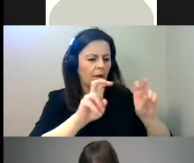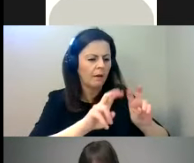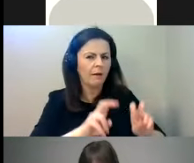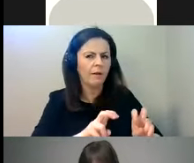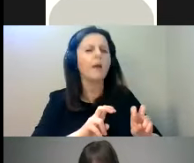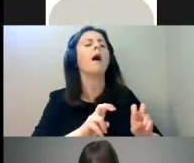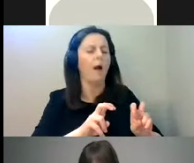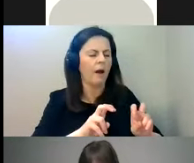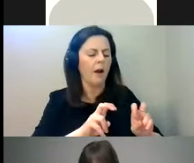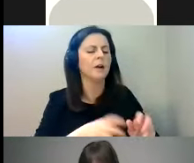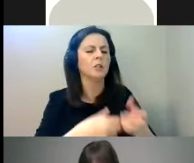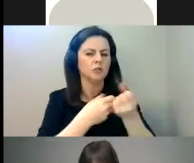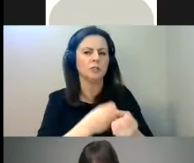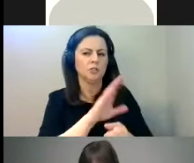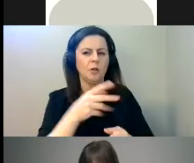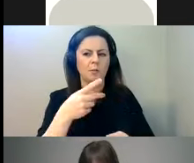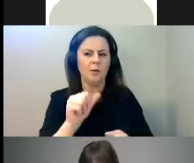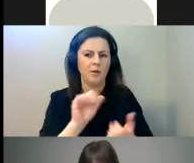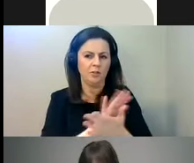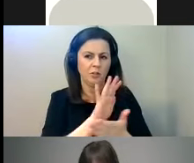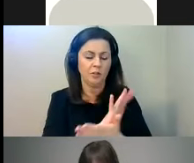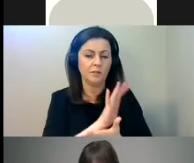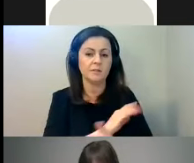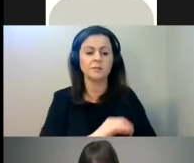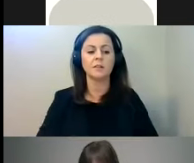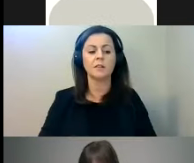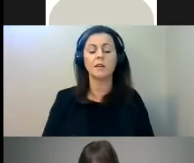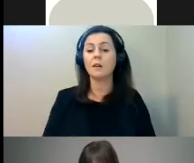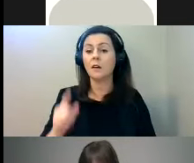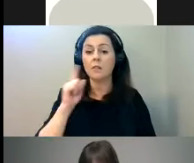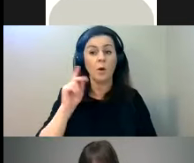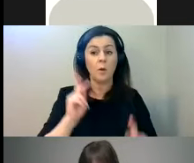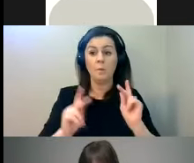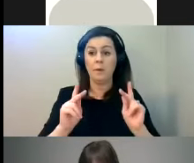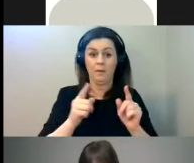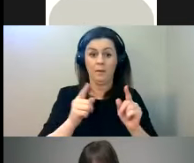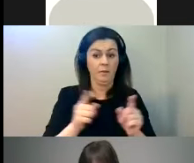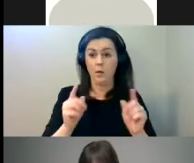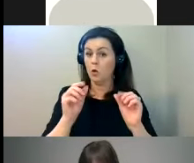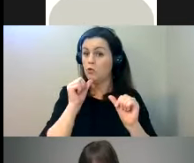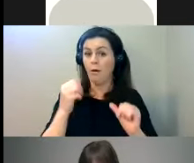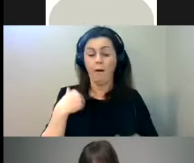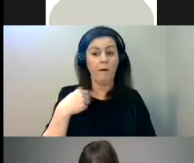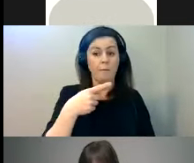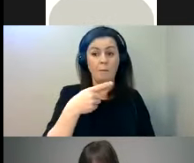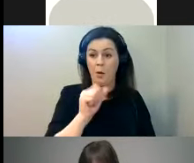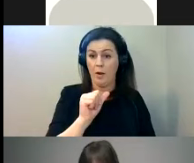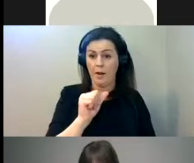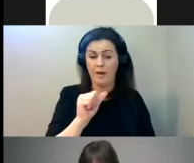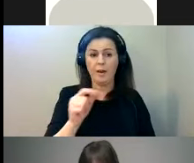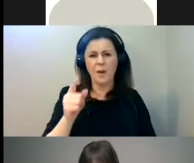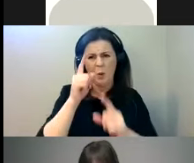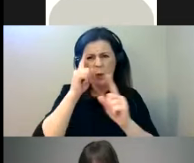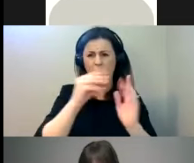document. So for individuals who don't have power of attorney documents and are thinking of executing them, it is possible